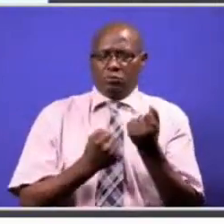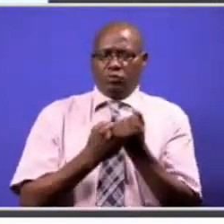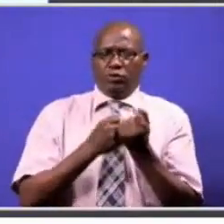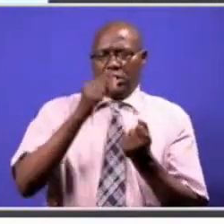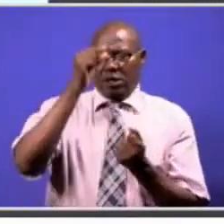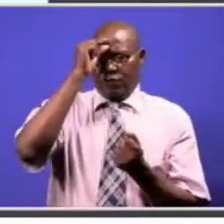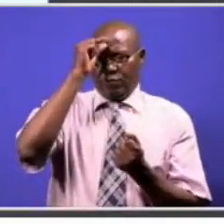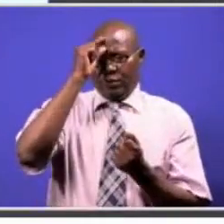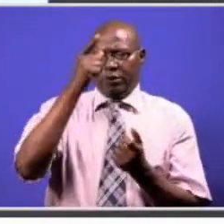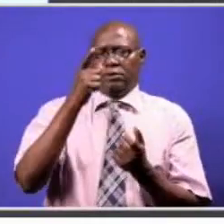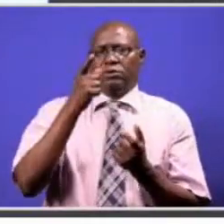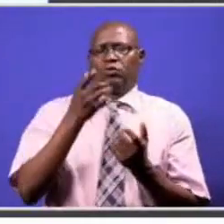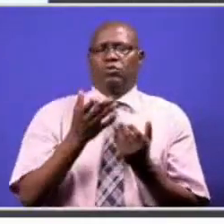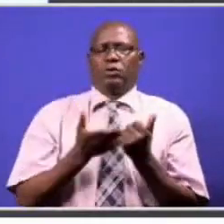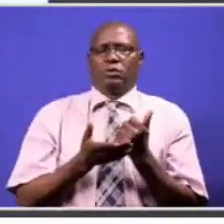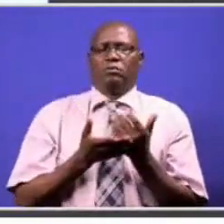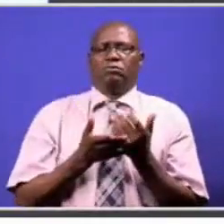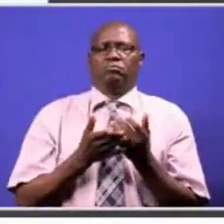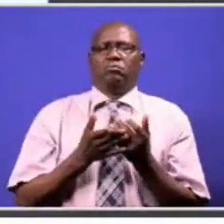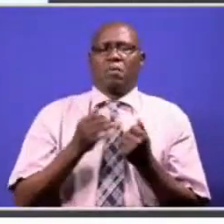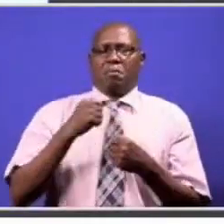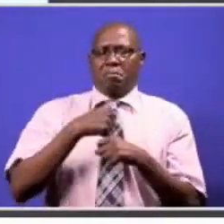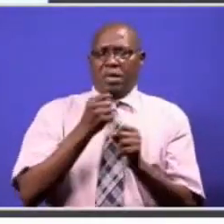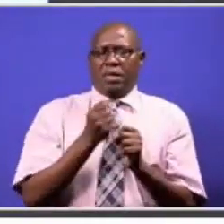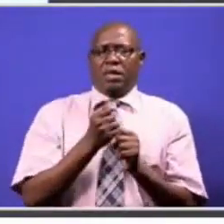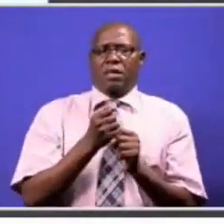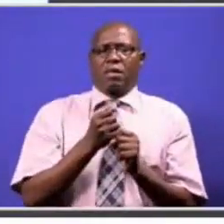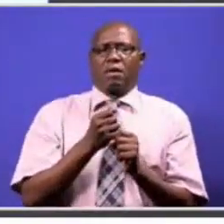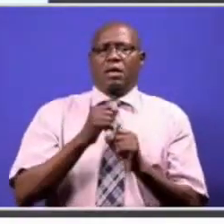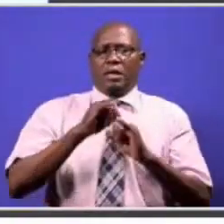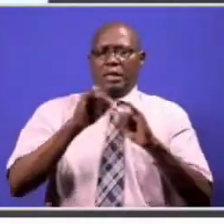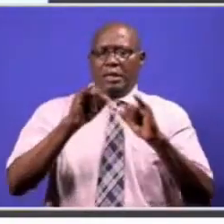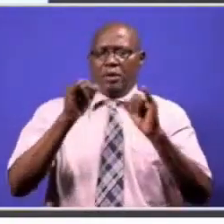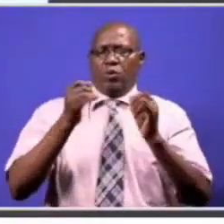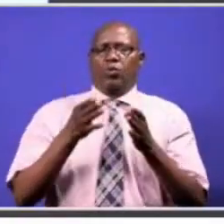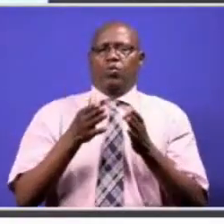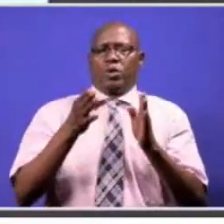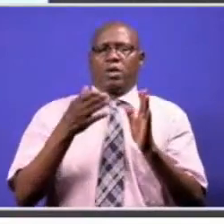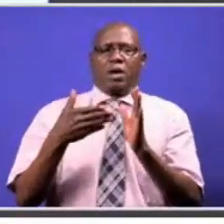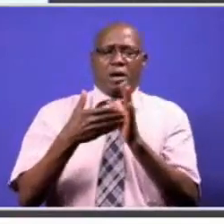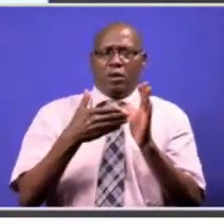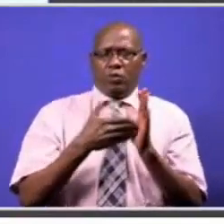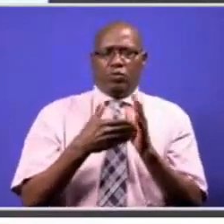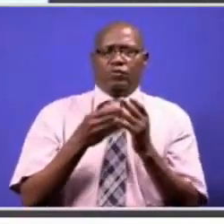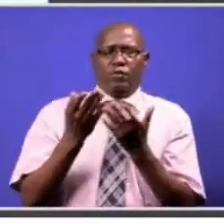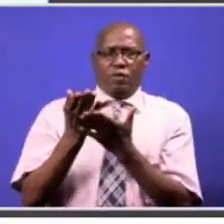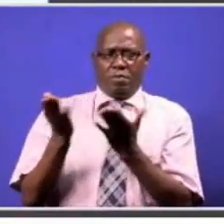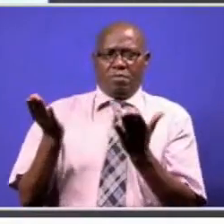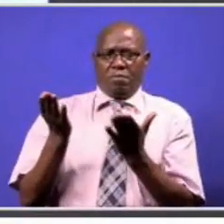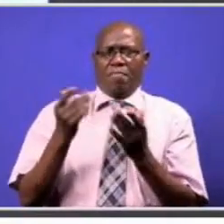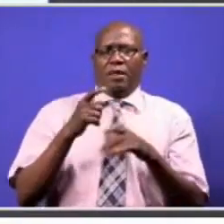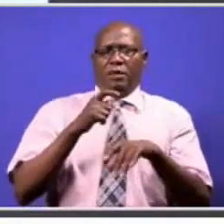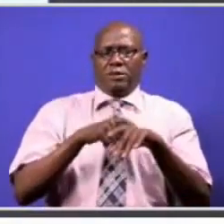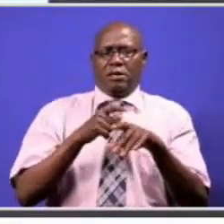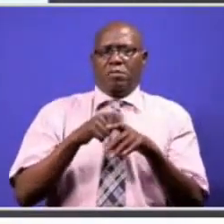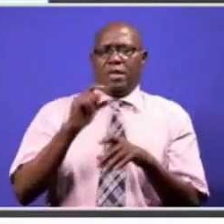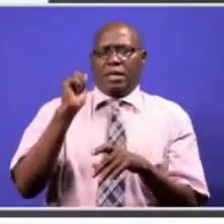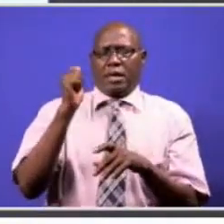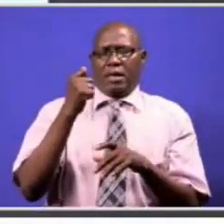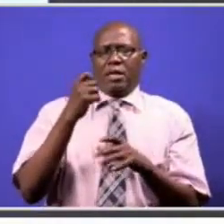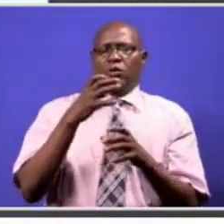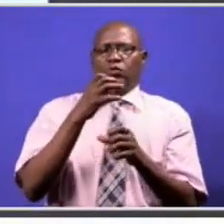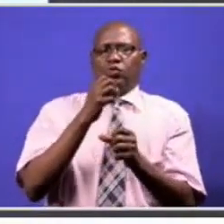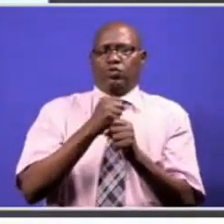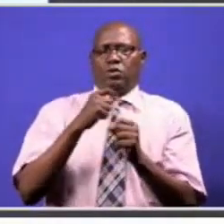they will clear the way of unnecessary hurdles frustrating them. Speaking on Friday when he graced the Kenya Association of